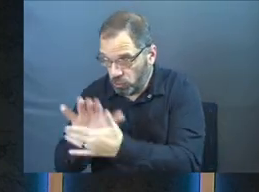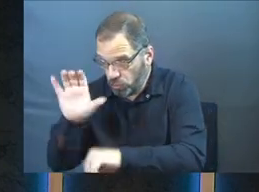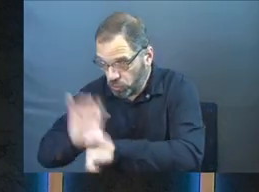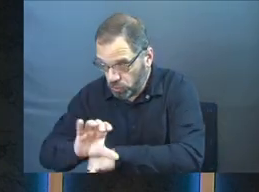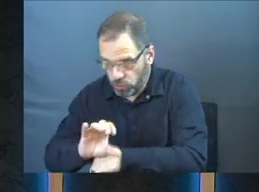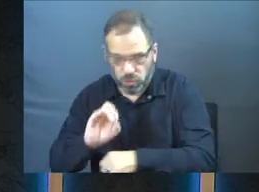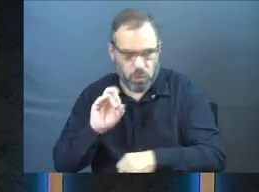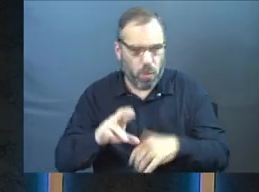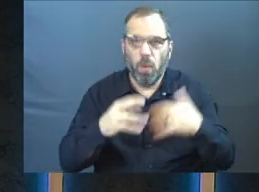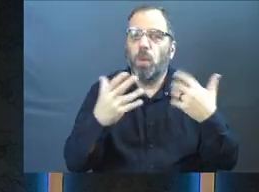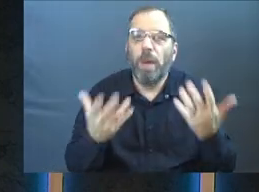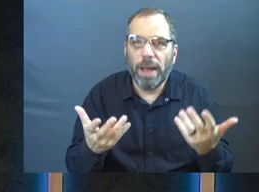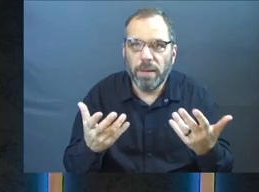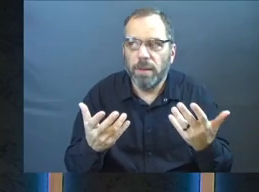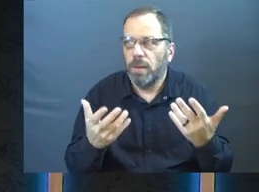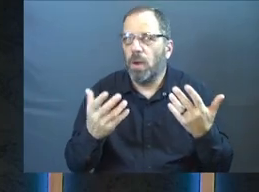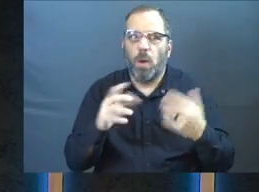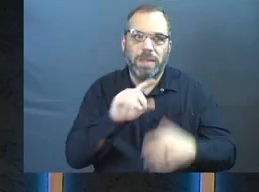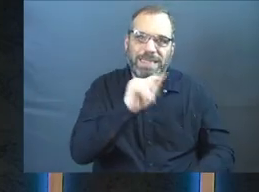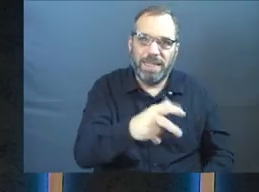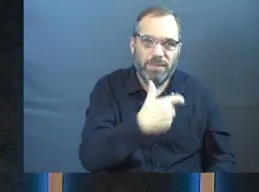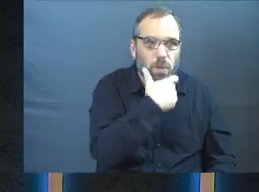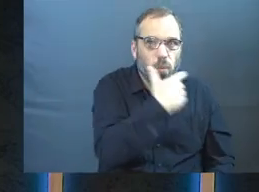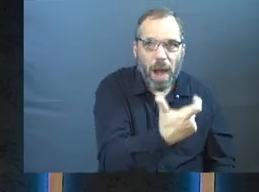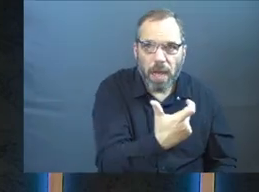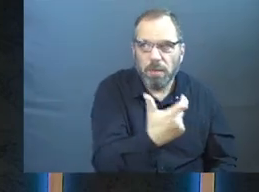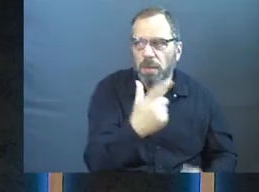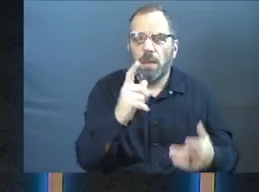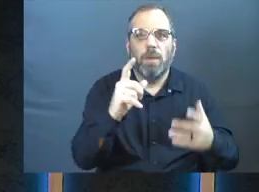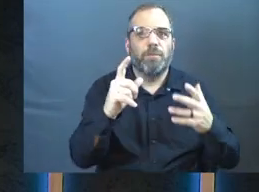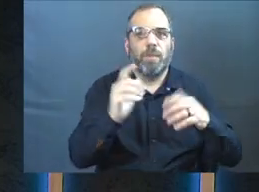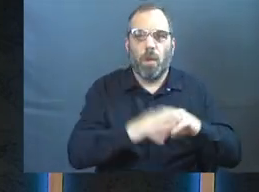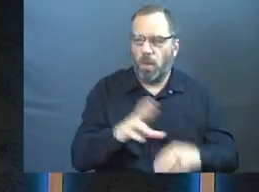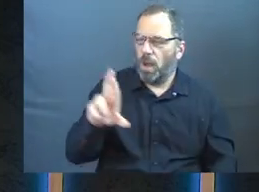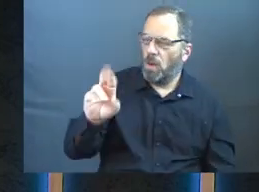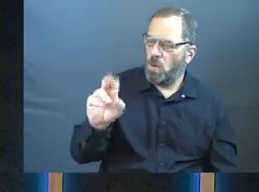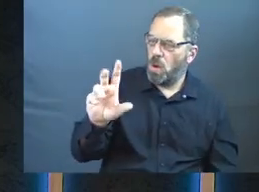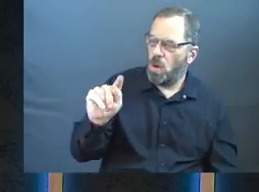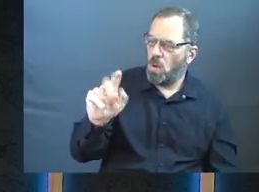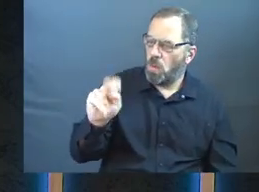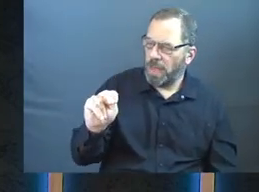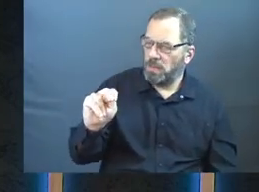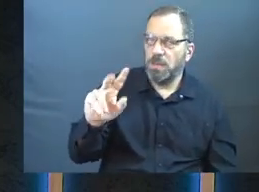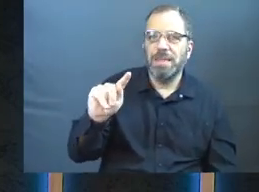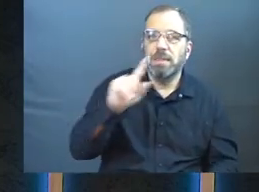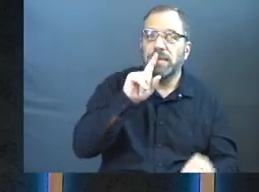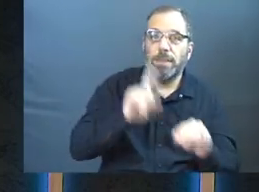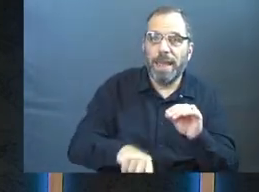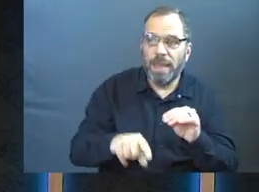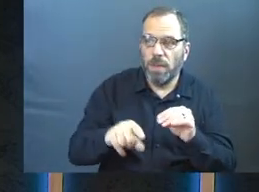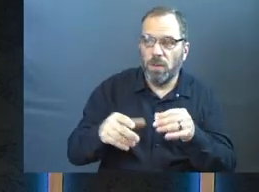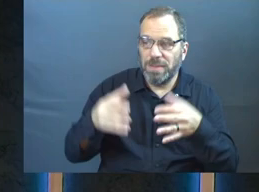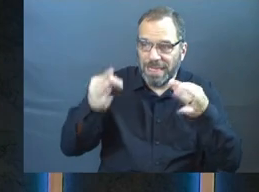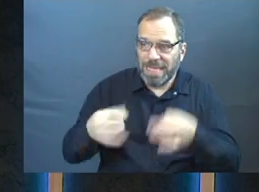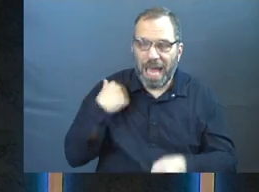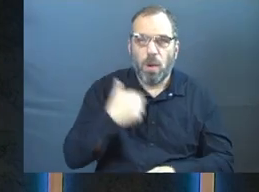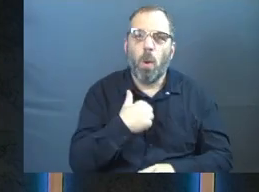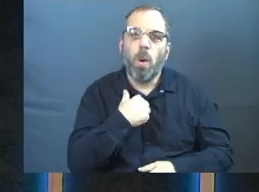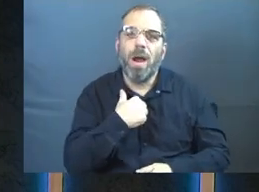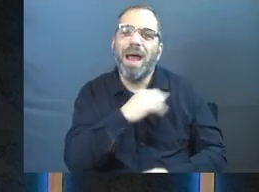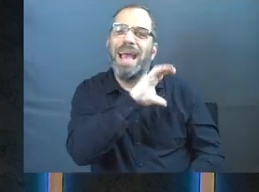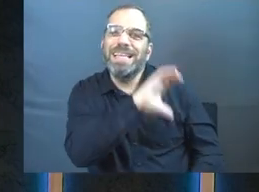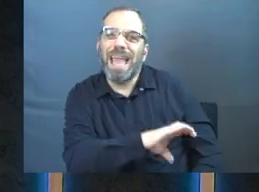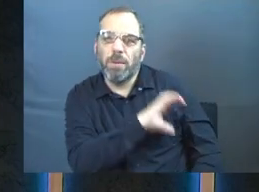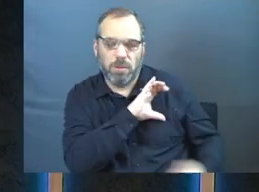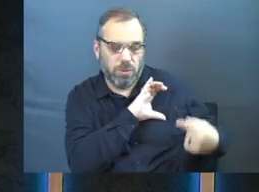It matters. What TV are we going to watch? Will Rotten Tomatoes drive us? Or will character drive the